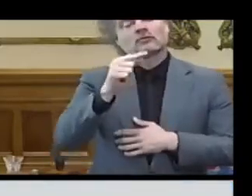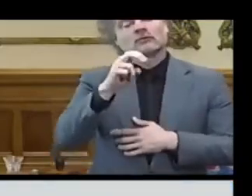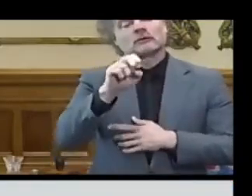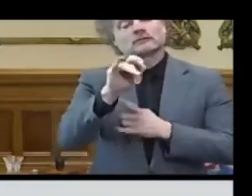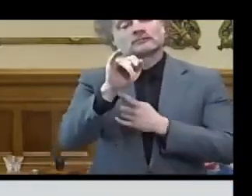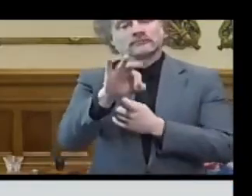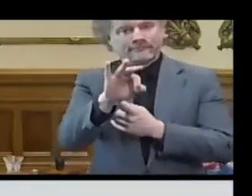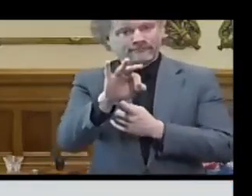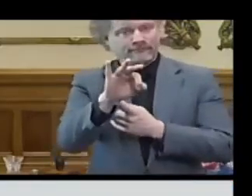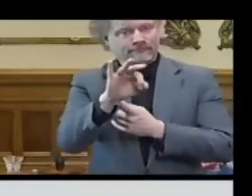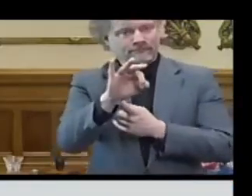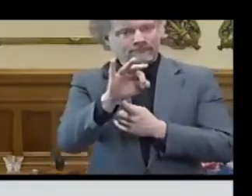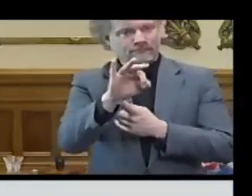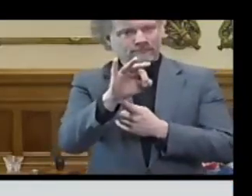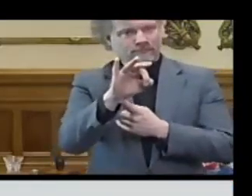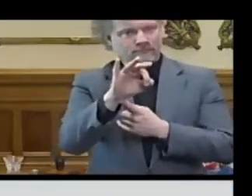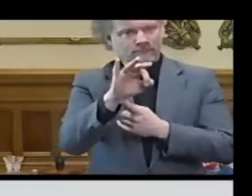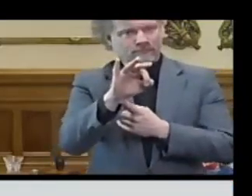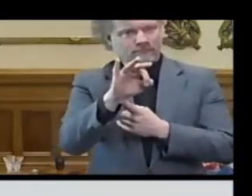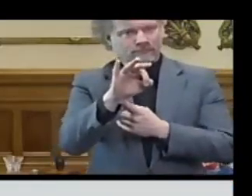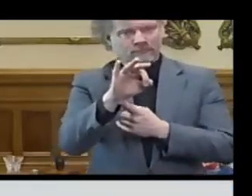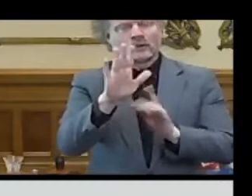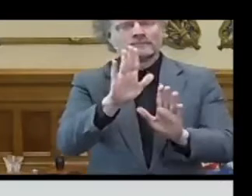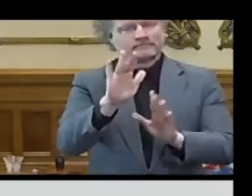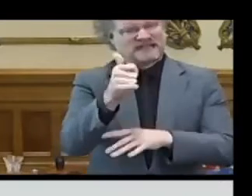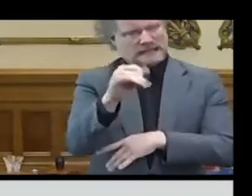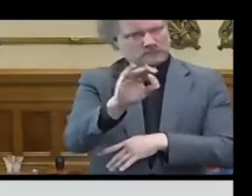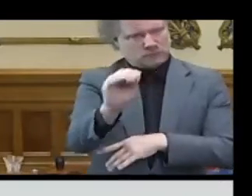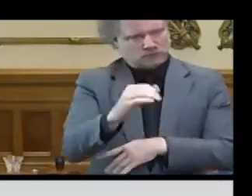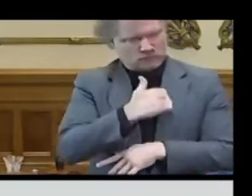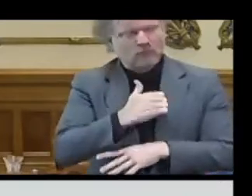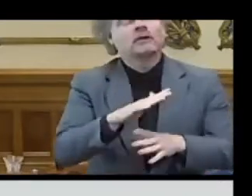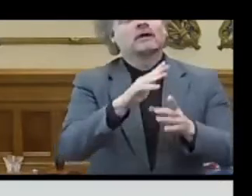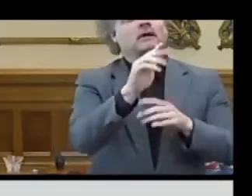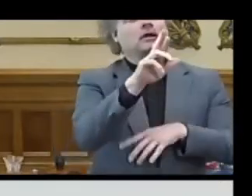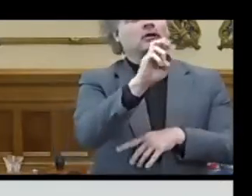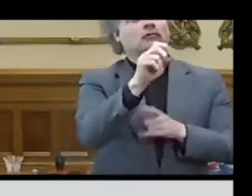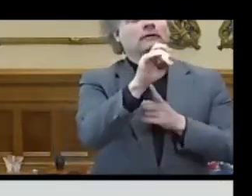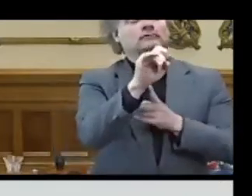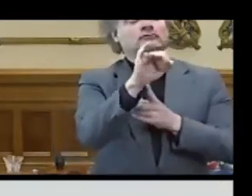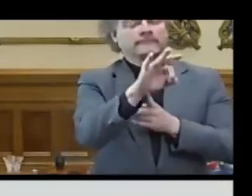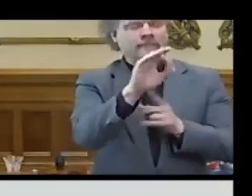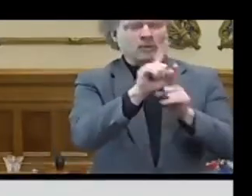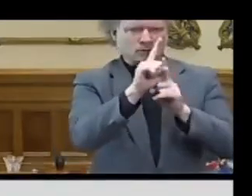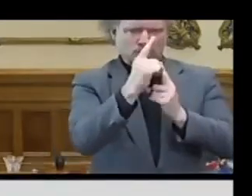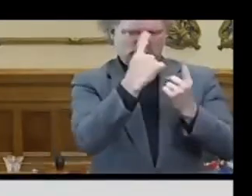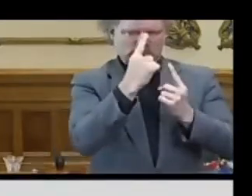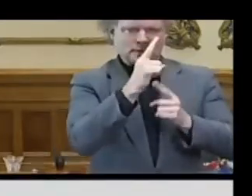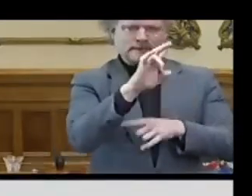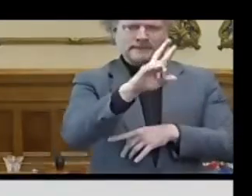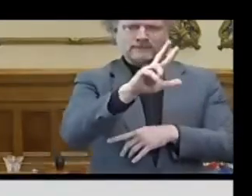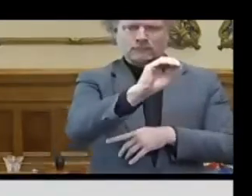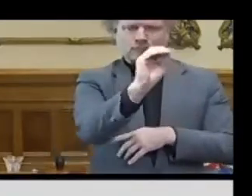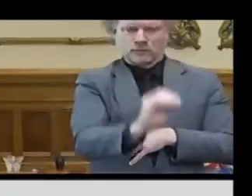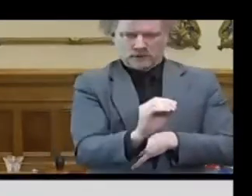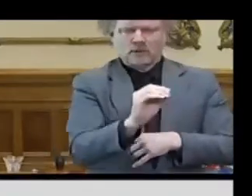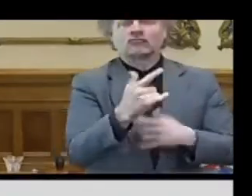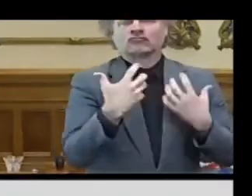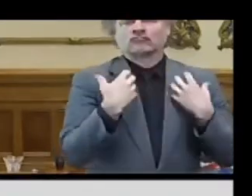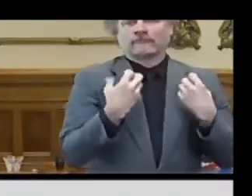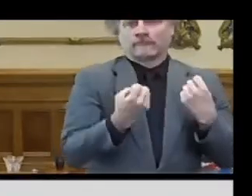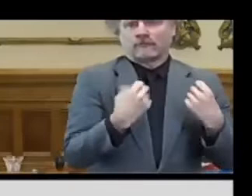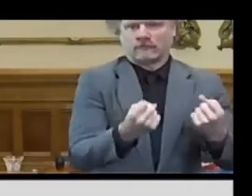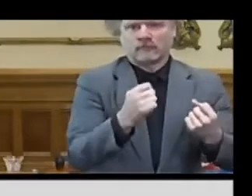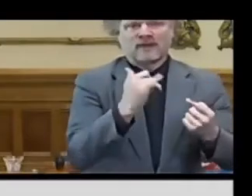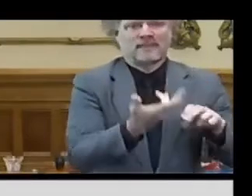also, and that's 19%. Regenstrief also estimates that 73% of patients have recovered, which is an